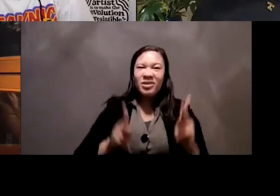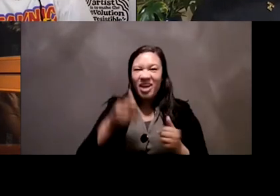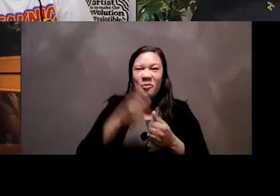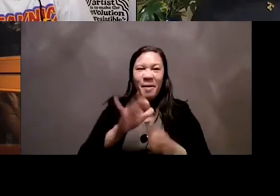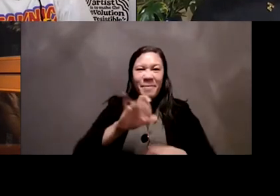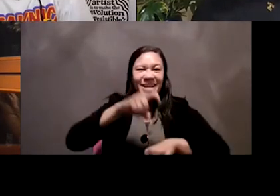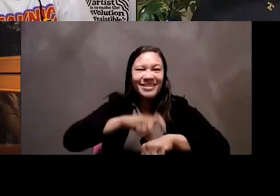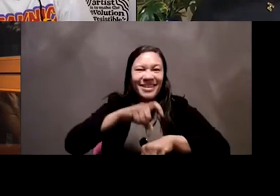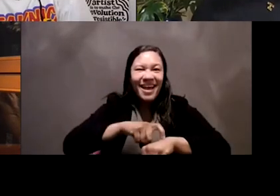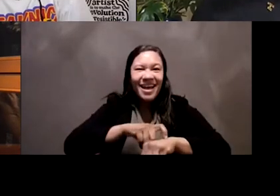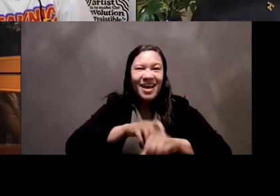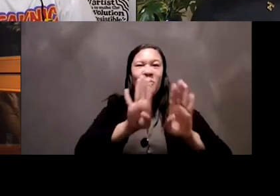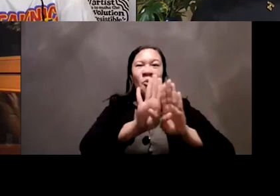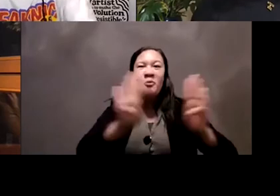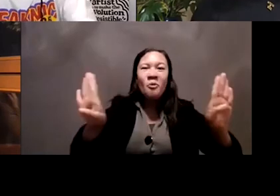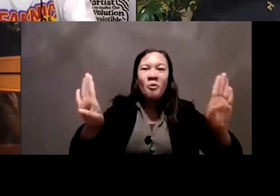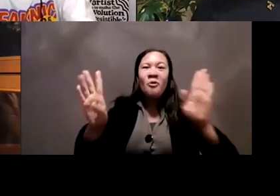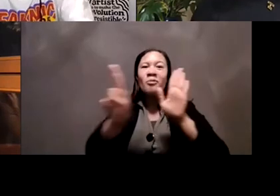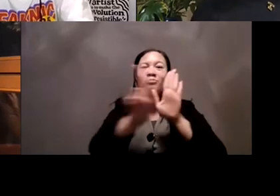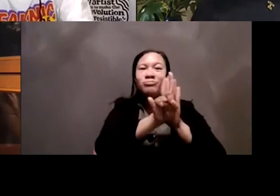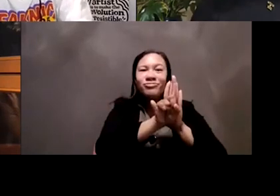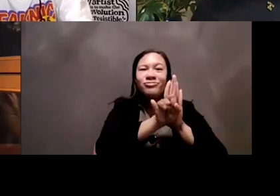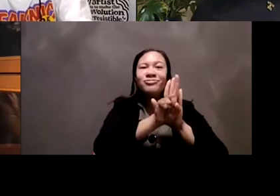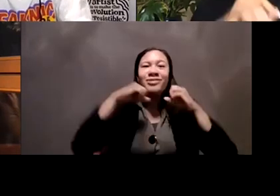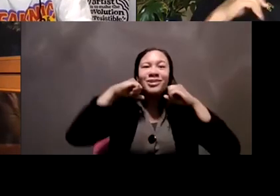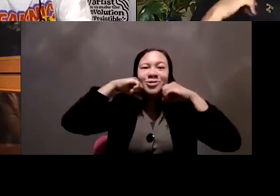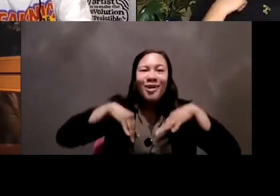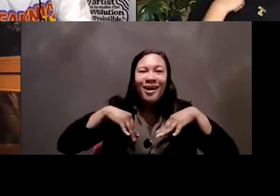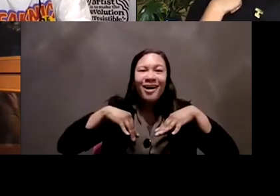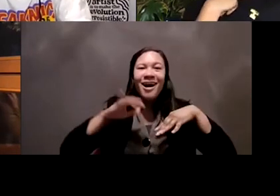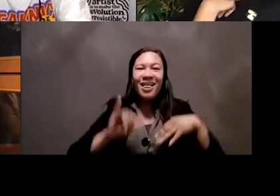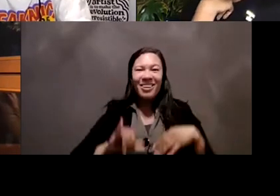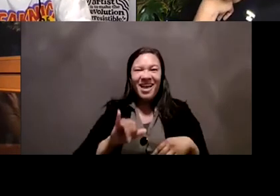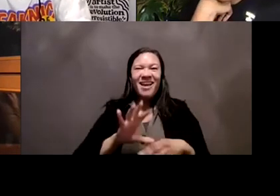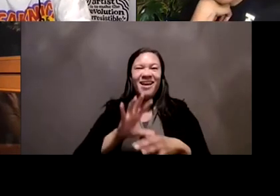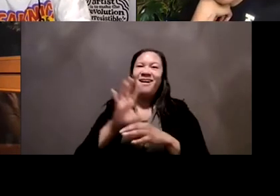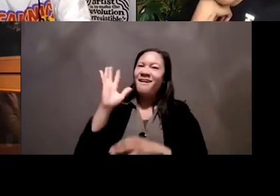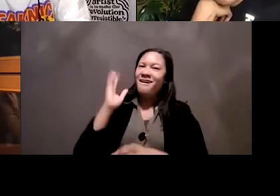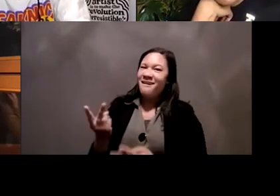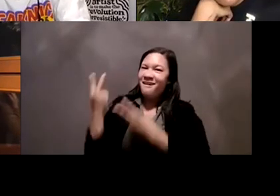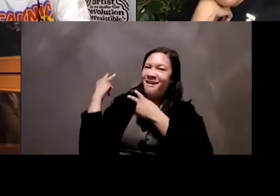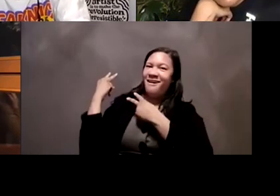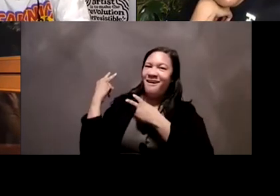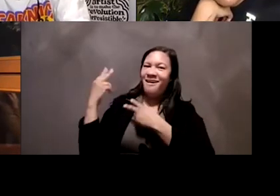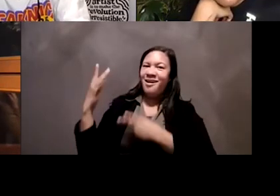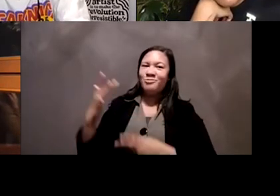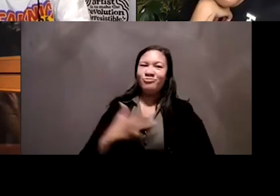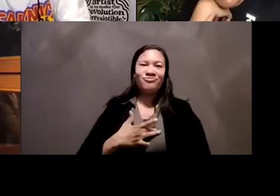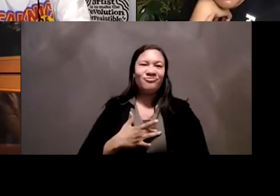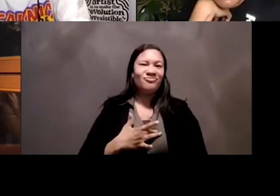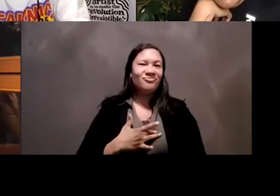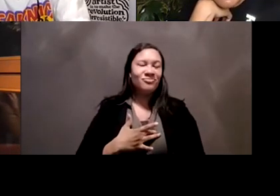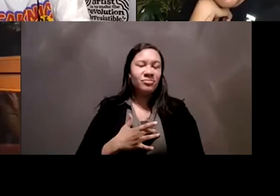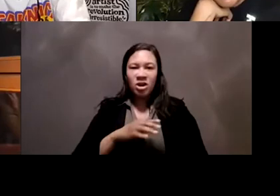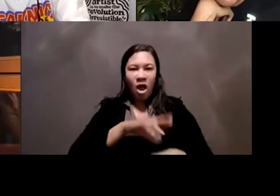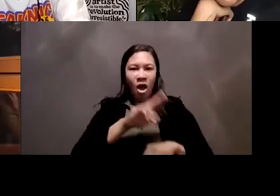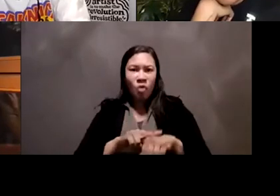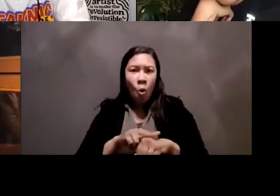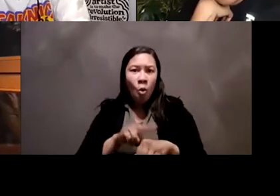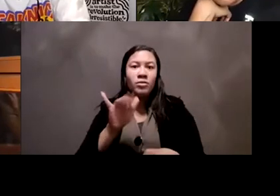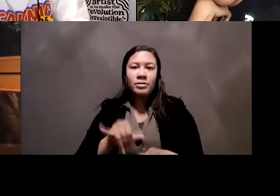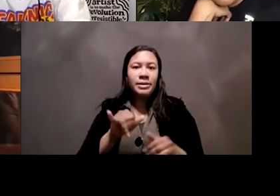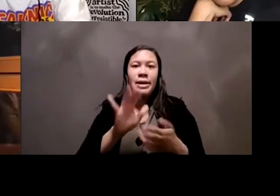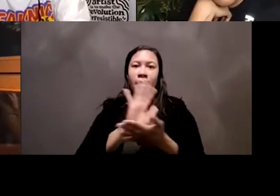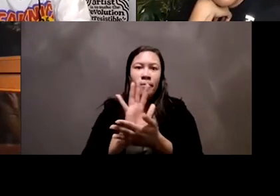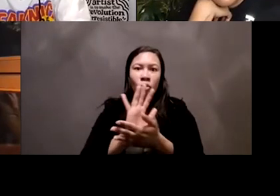wall sweating in this film. And it makes me think a lot about how much, of course, so much labor went into constructing